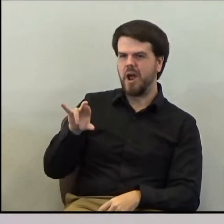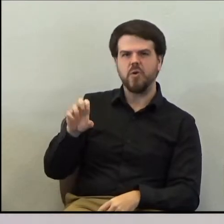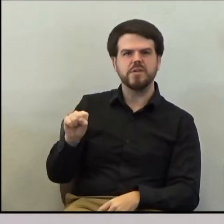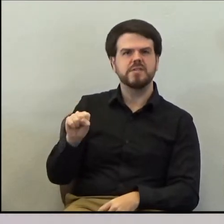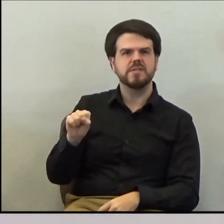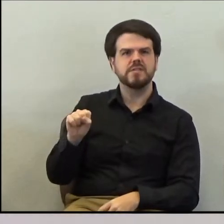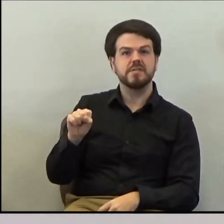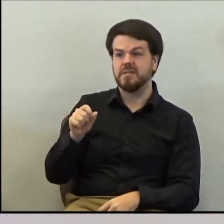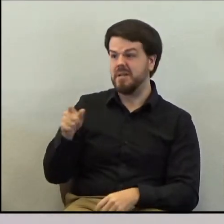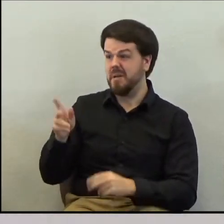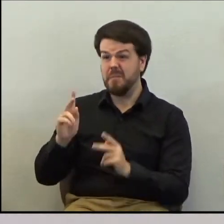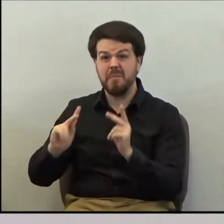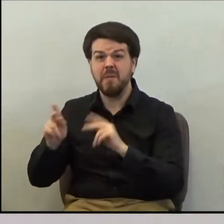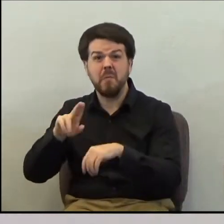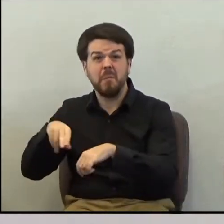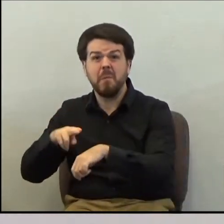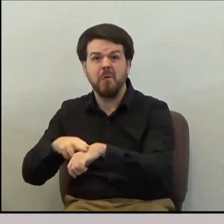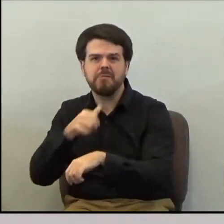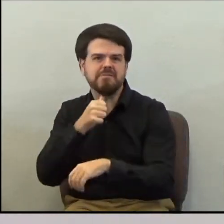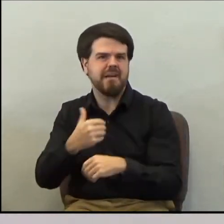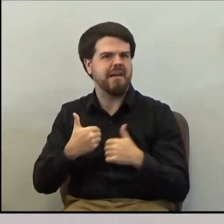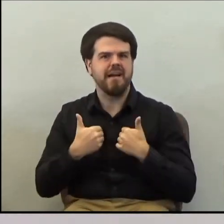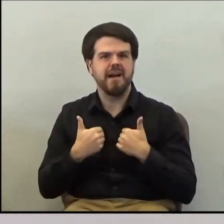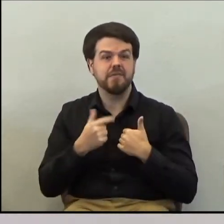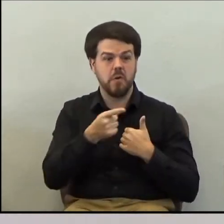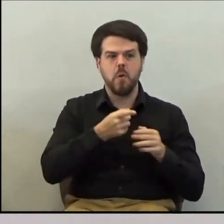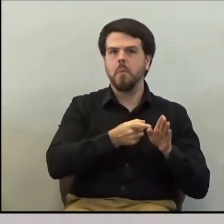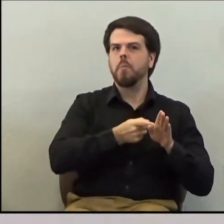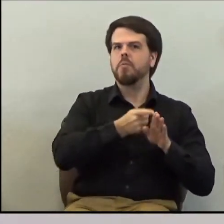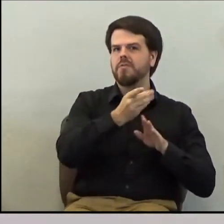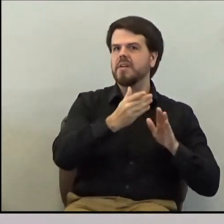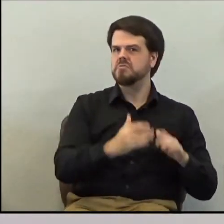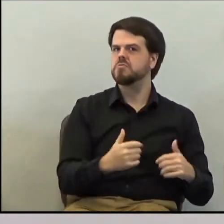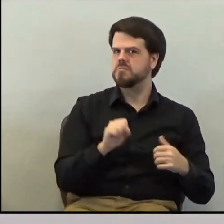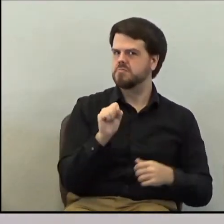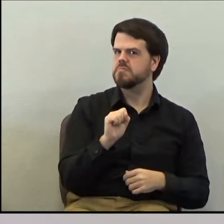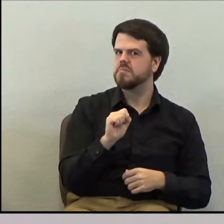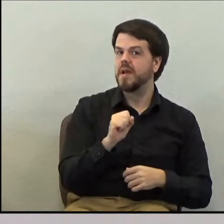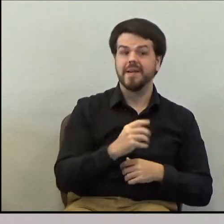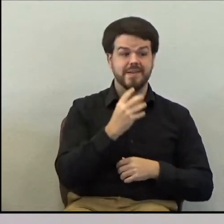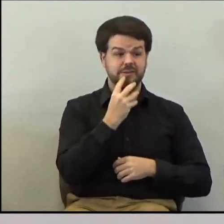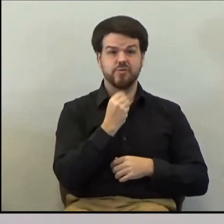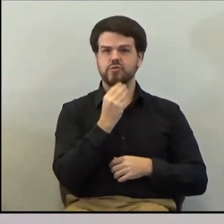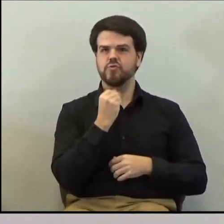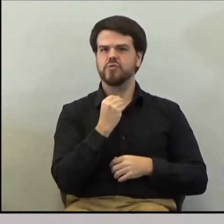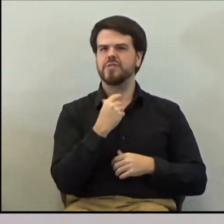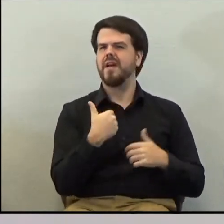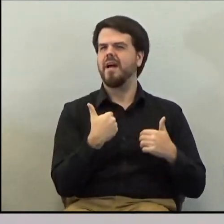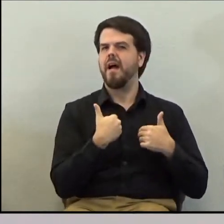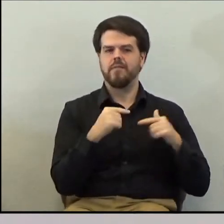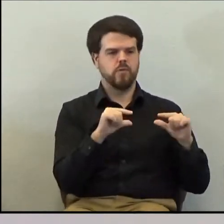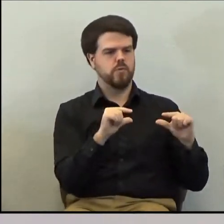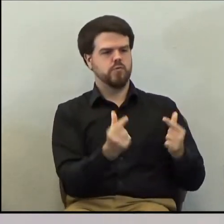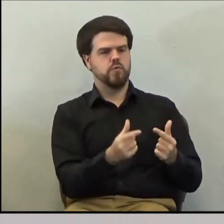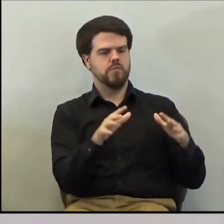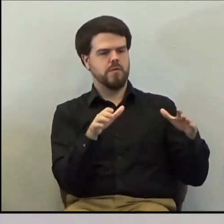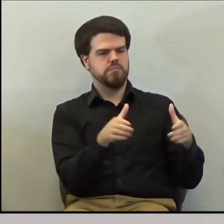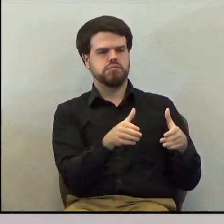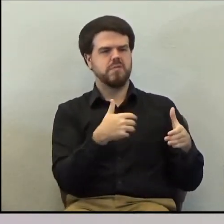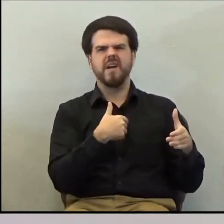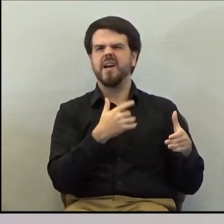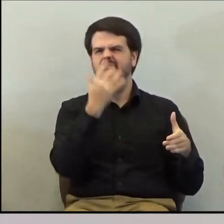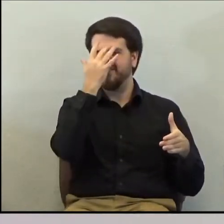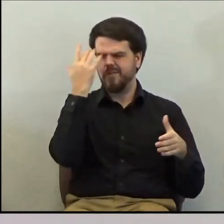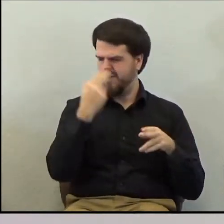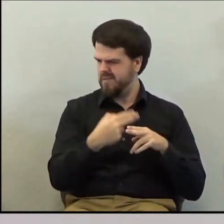Professionals had those things. The Jewish people had men who were called well, they had a special name. I can't remember what it was,